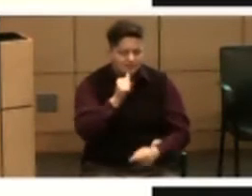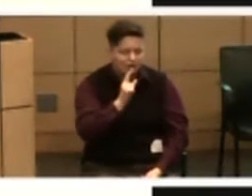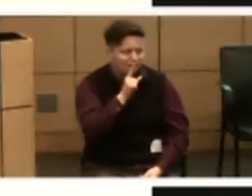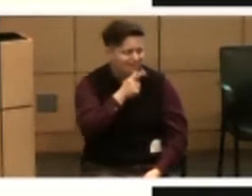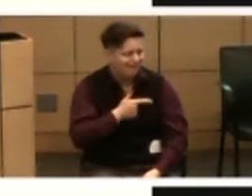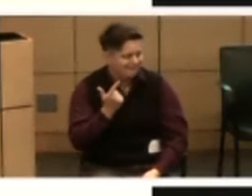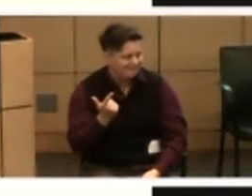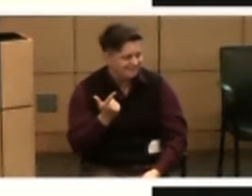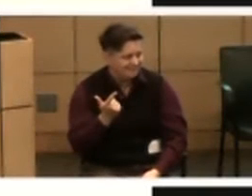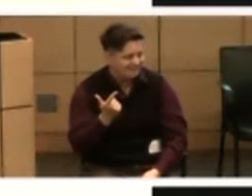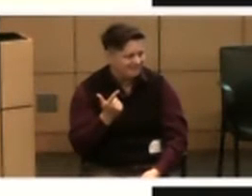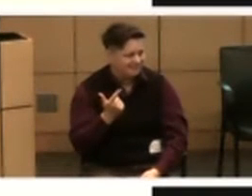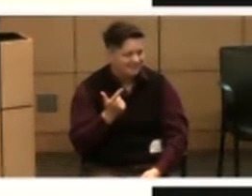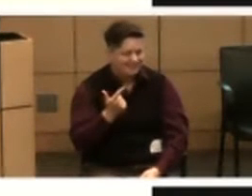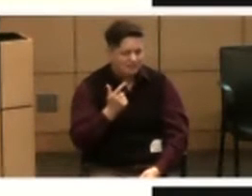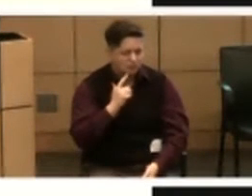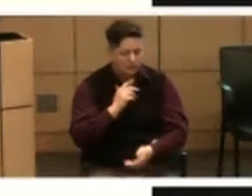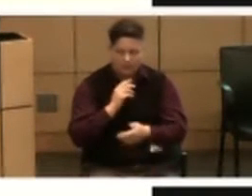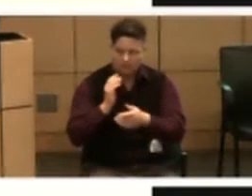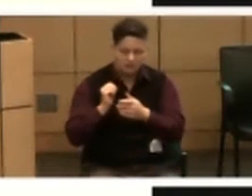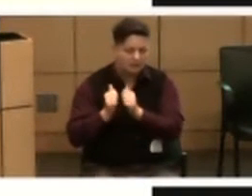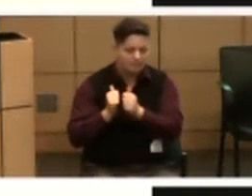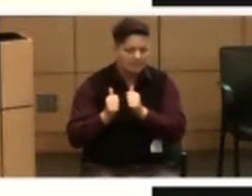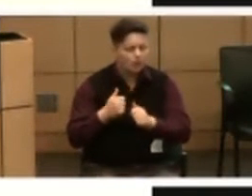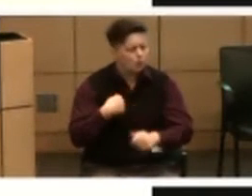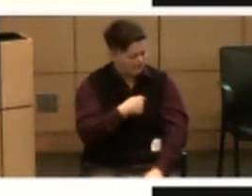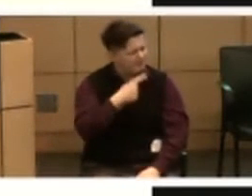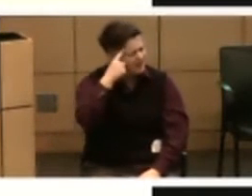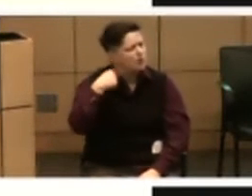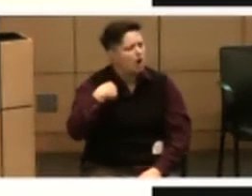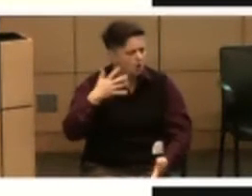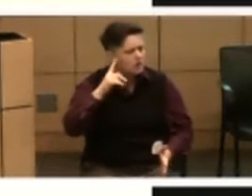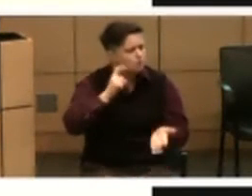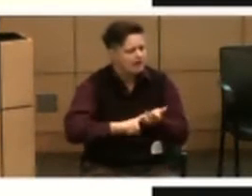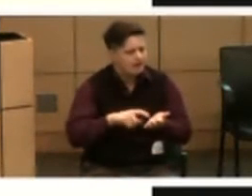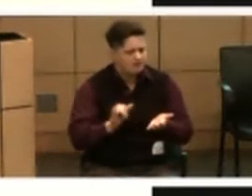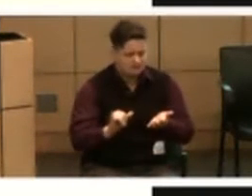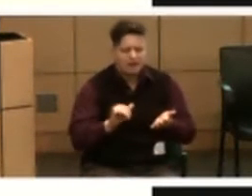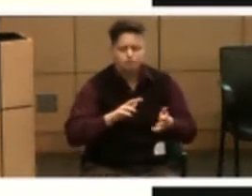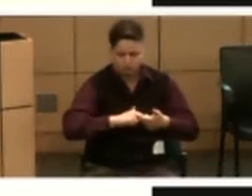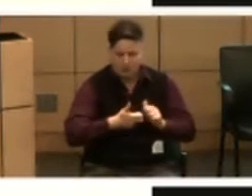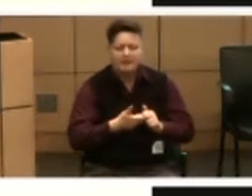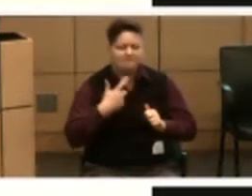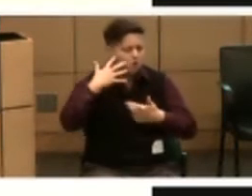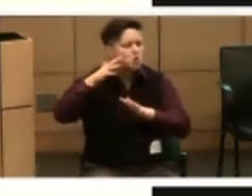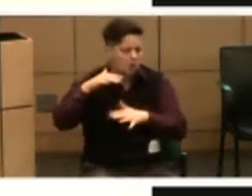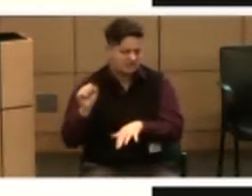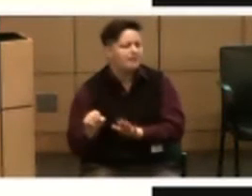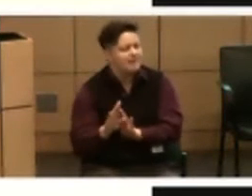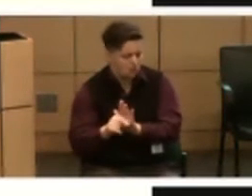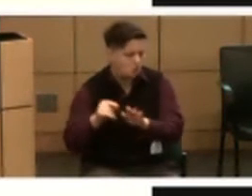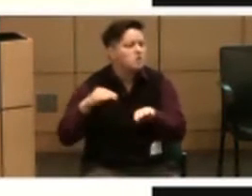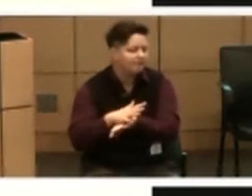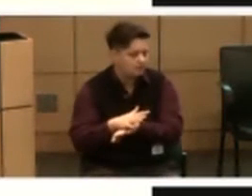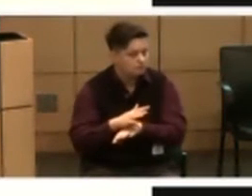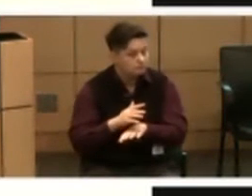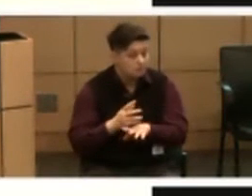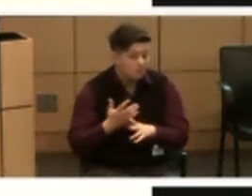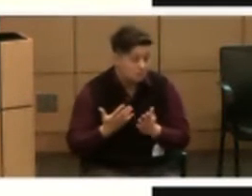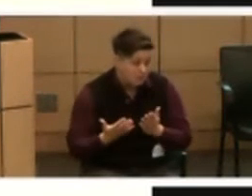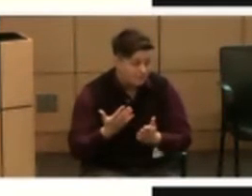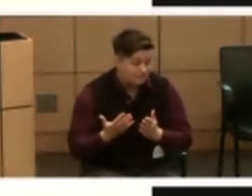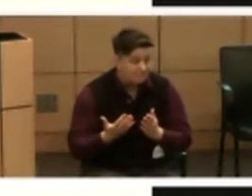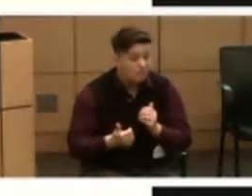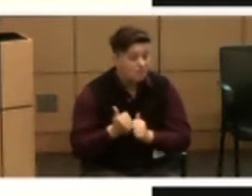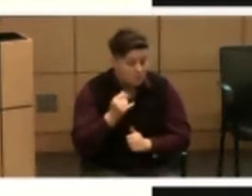that's really interesting, is we think that we have a good handle and we already recognize that it's a problem, but it's probably for some children even more of a challenge